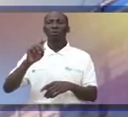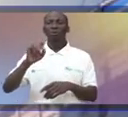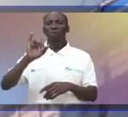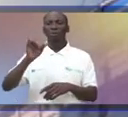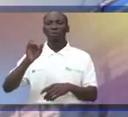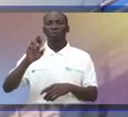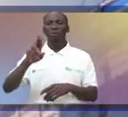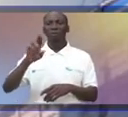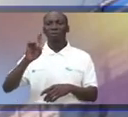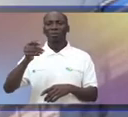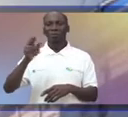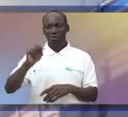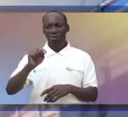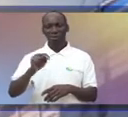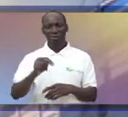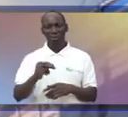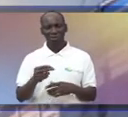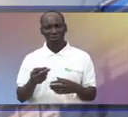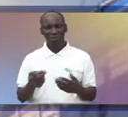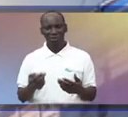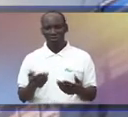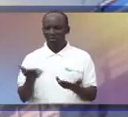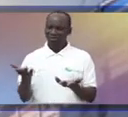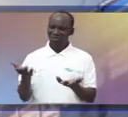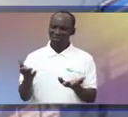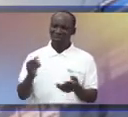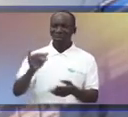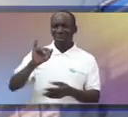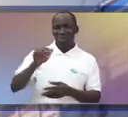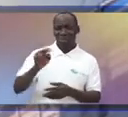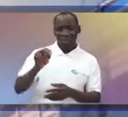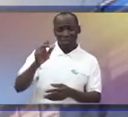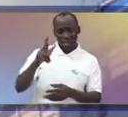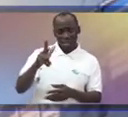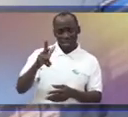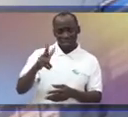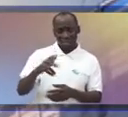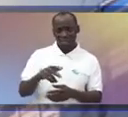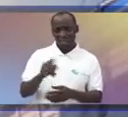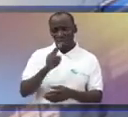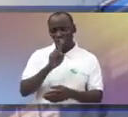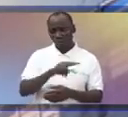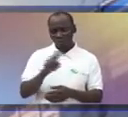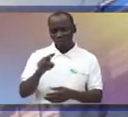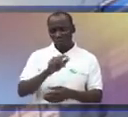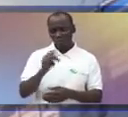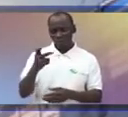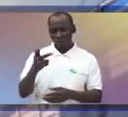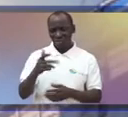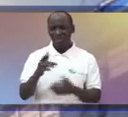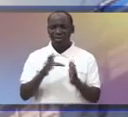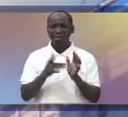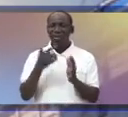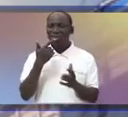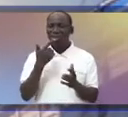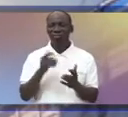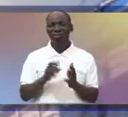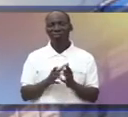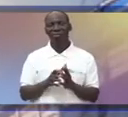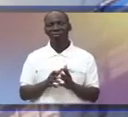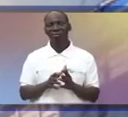John chapter 3 so wo kenkan verses 22 and 23 a ho so kire ye se Yesu Kristo no